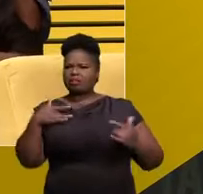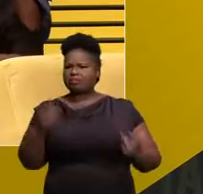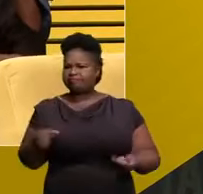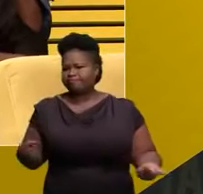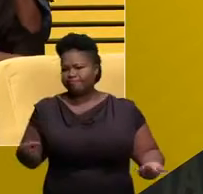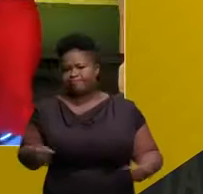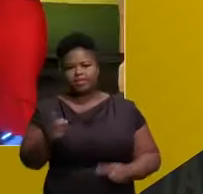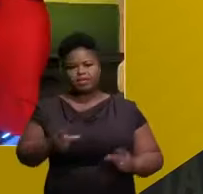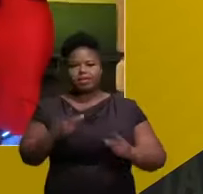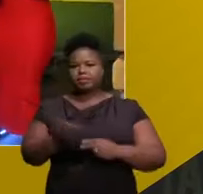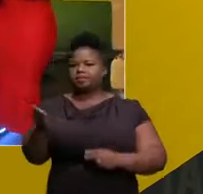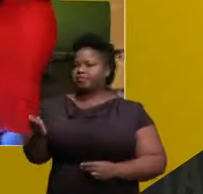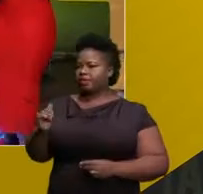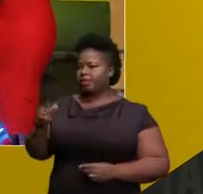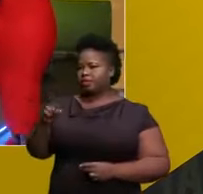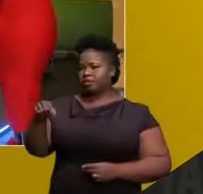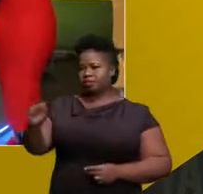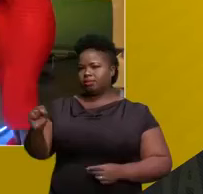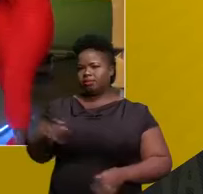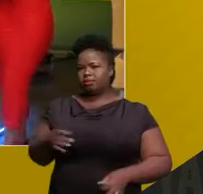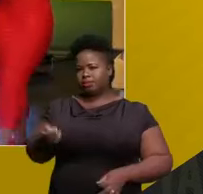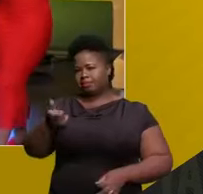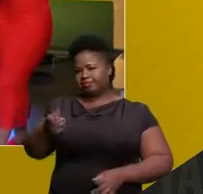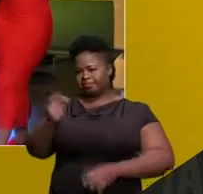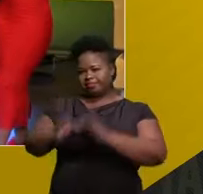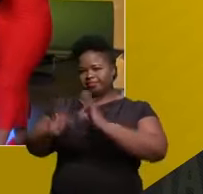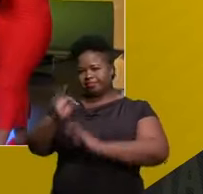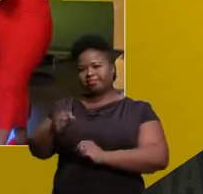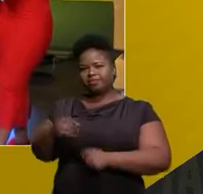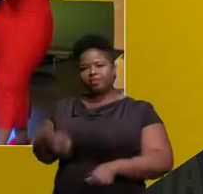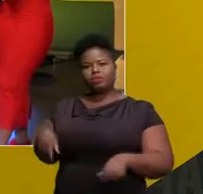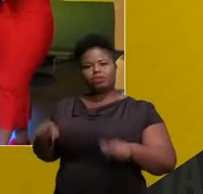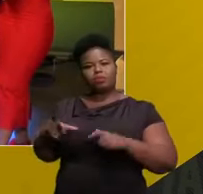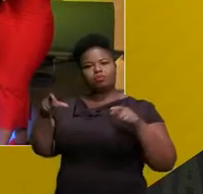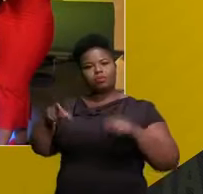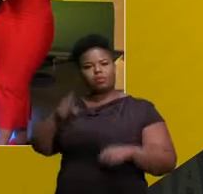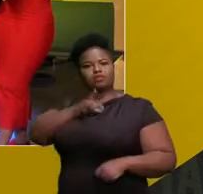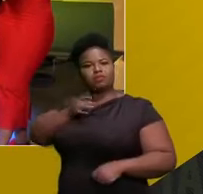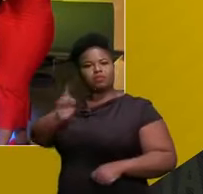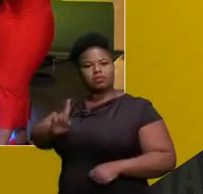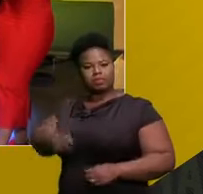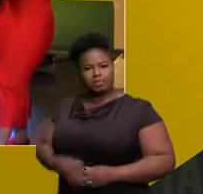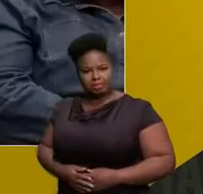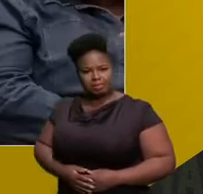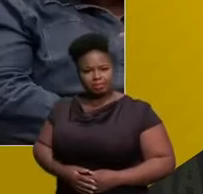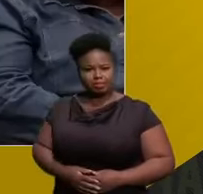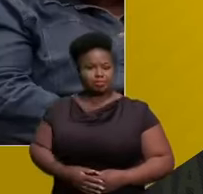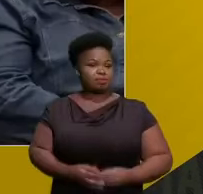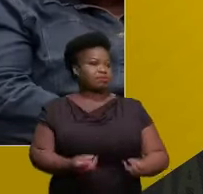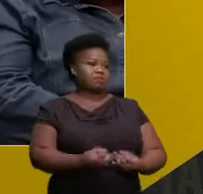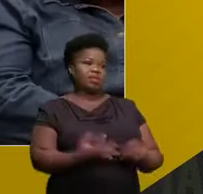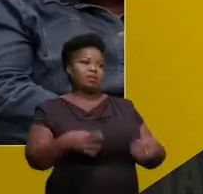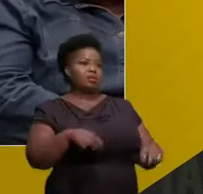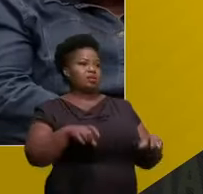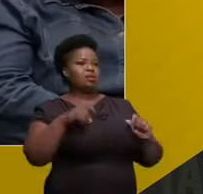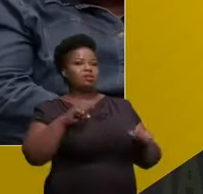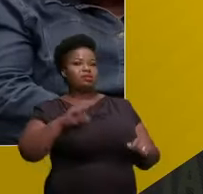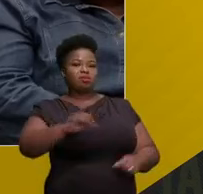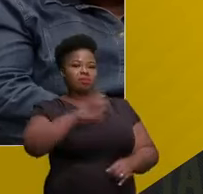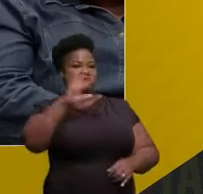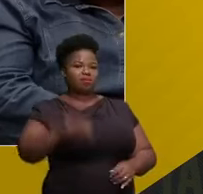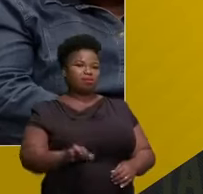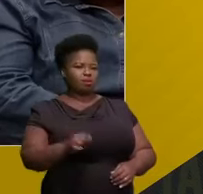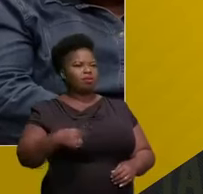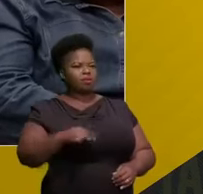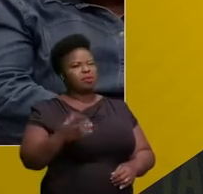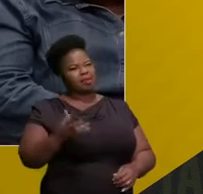ourselves? We're speaking to Hannes. Hannes, talk to me a little bit about what are some of your biggest fears. Well, there's a lot of fears in South Africa, which we have,